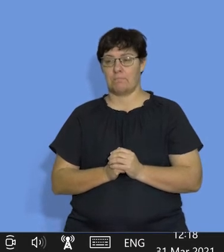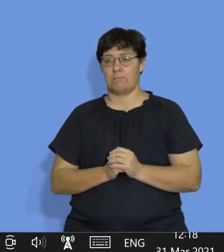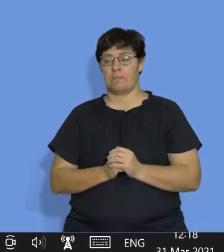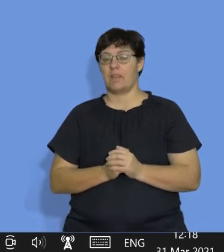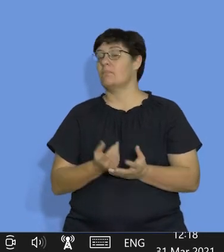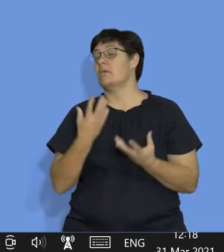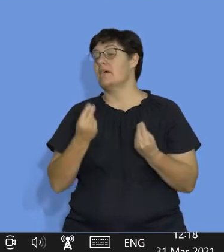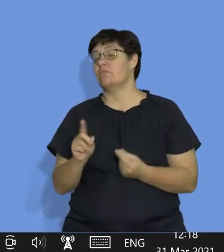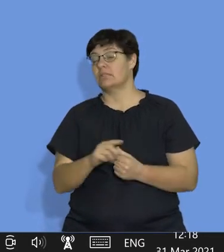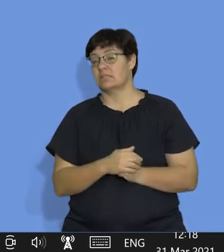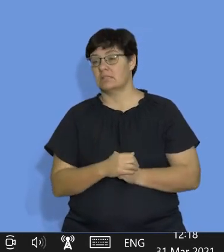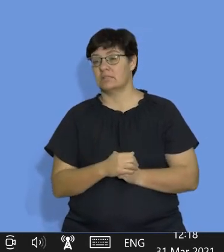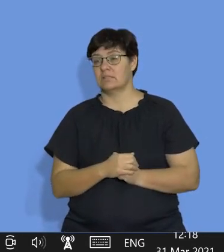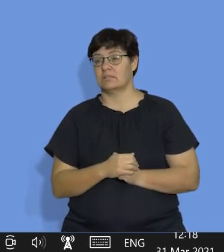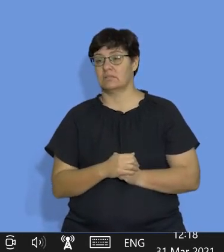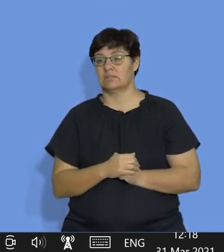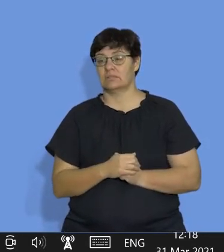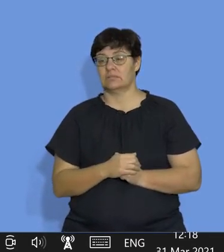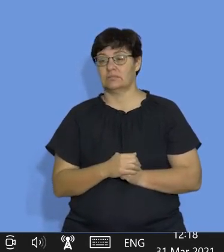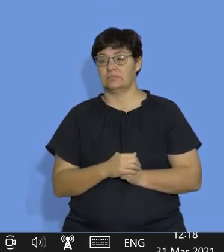do we have? We've got